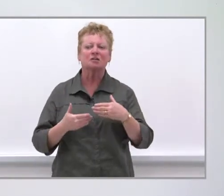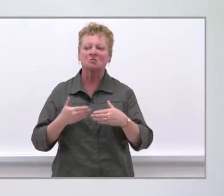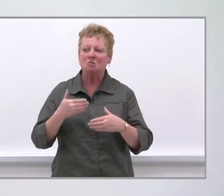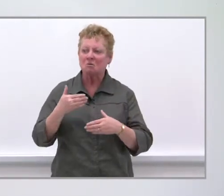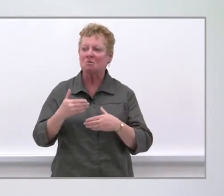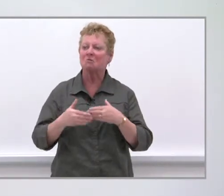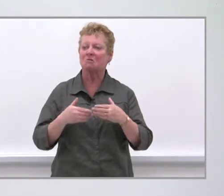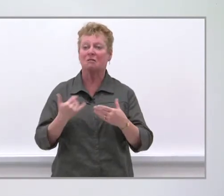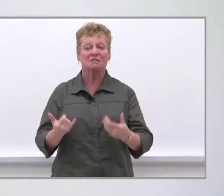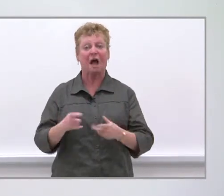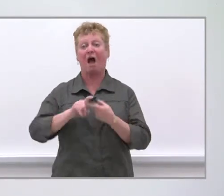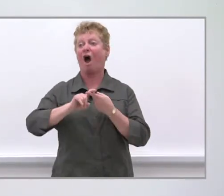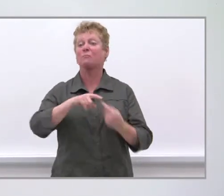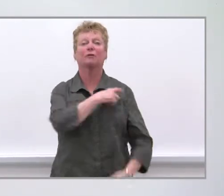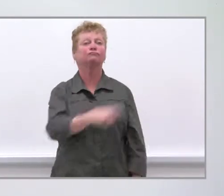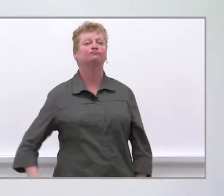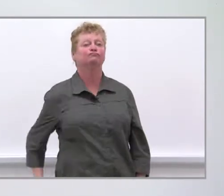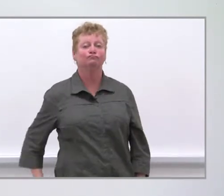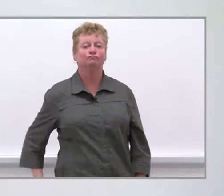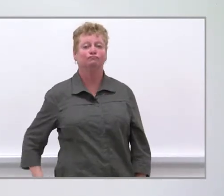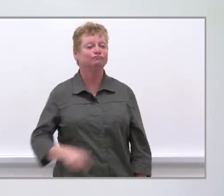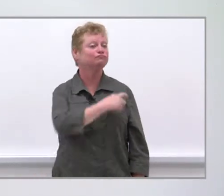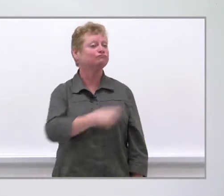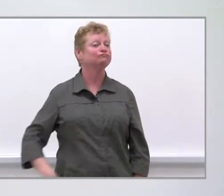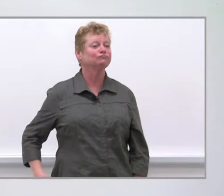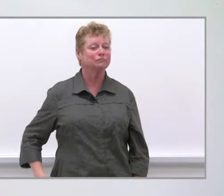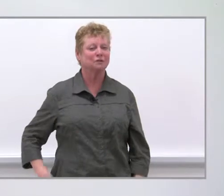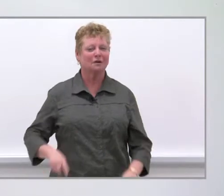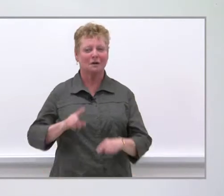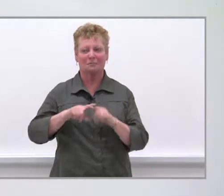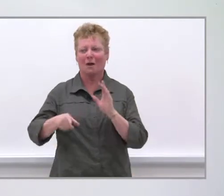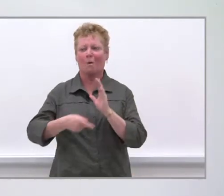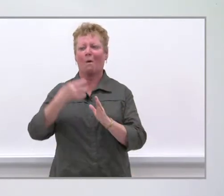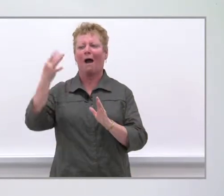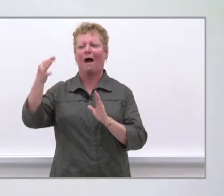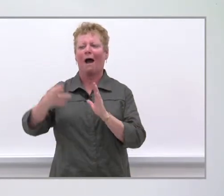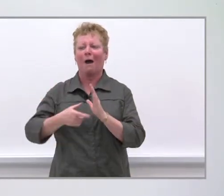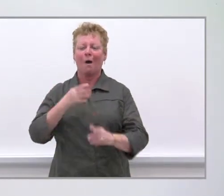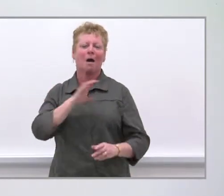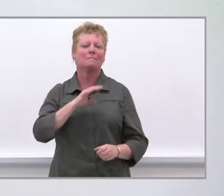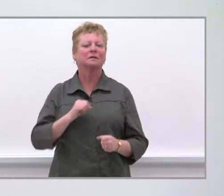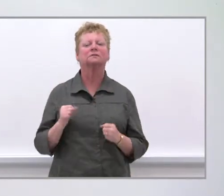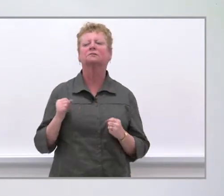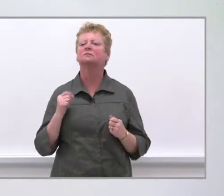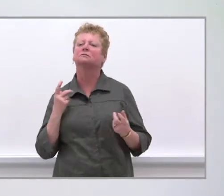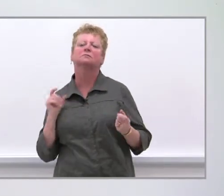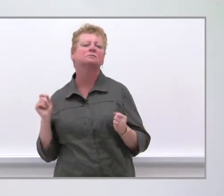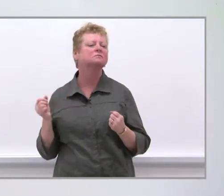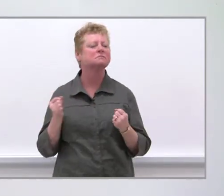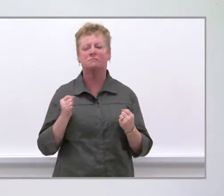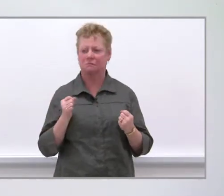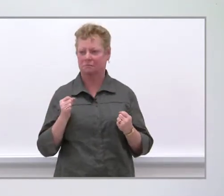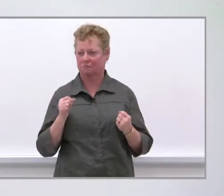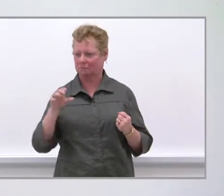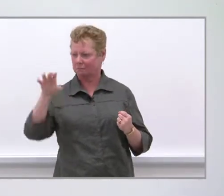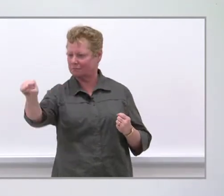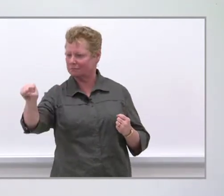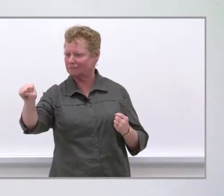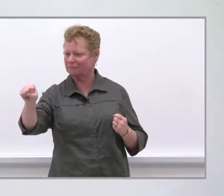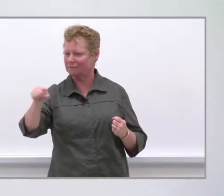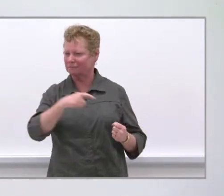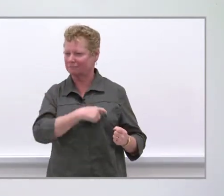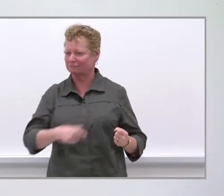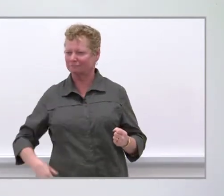most people do. But every once in a while, the police do checks to make sure that we're wearing